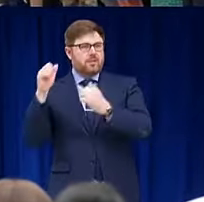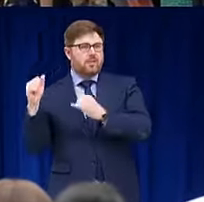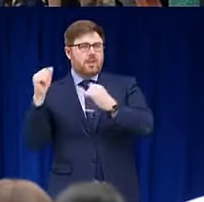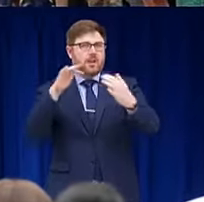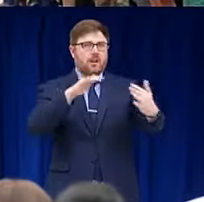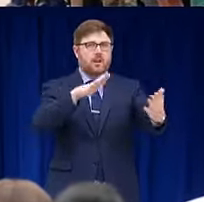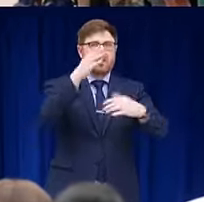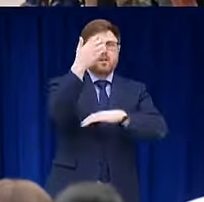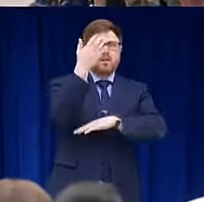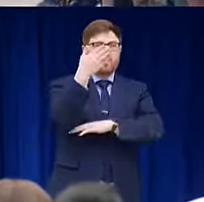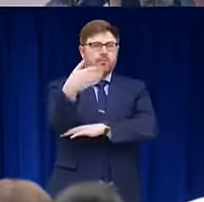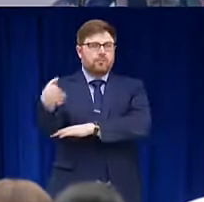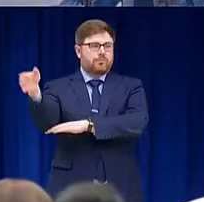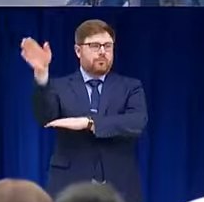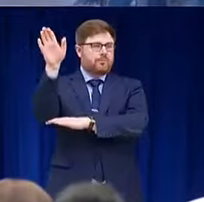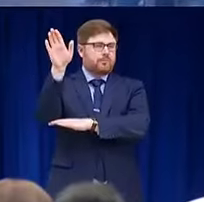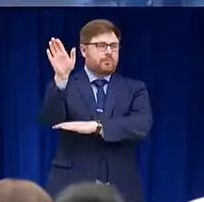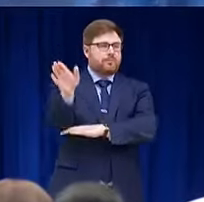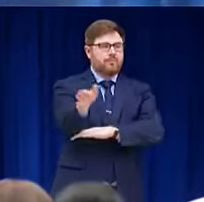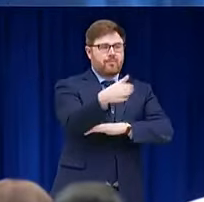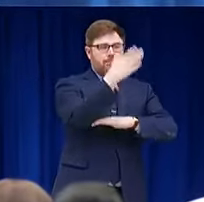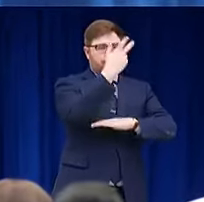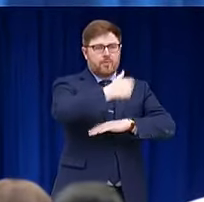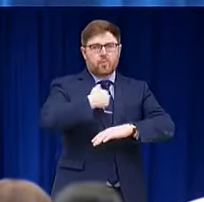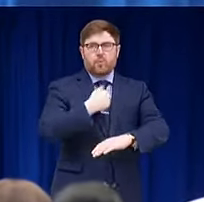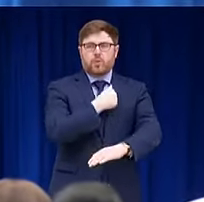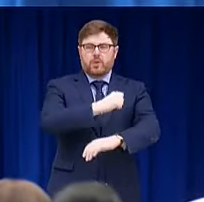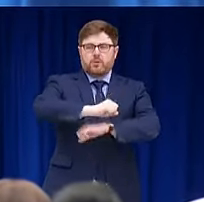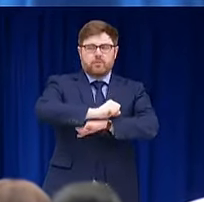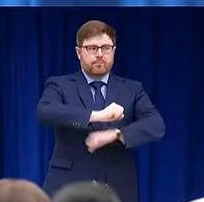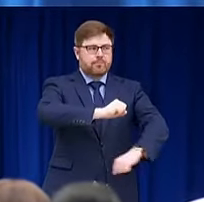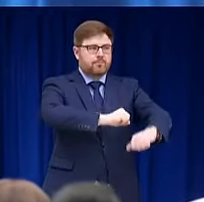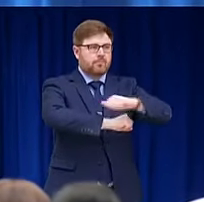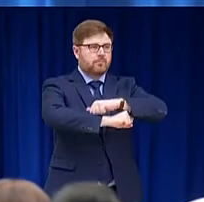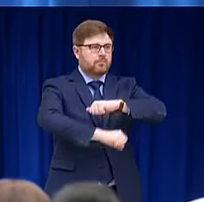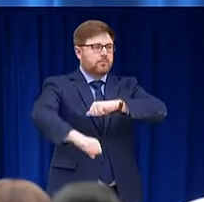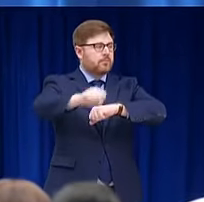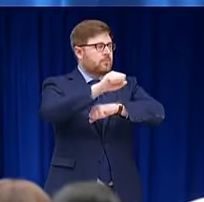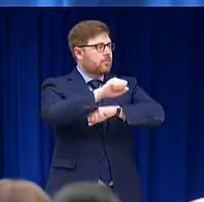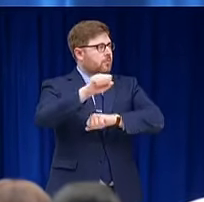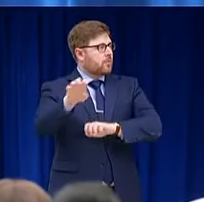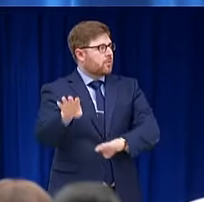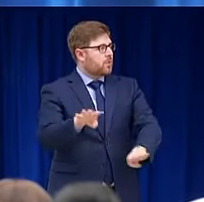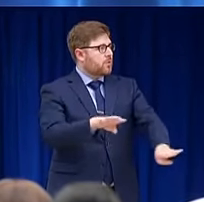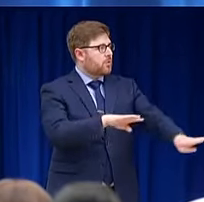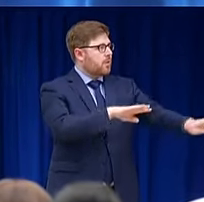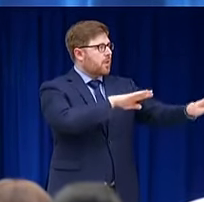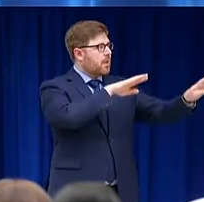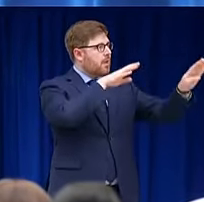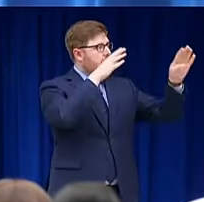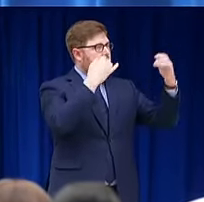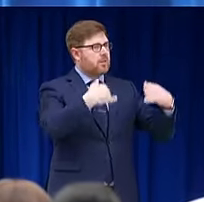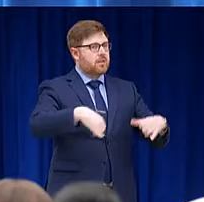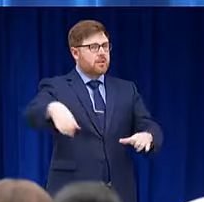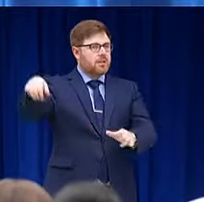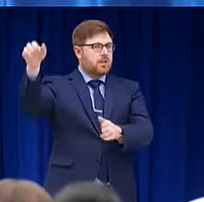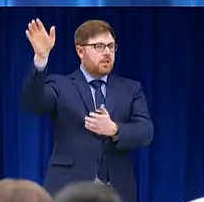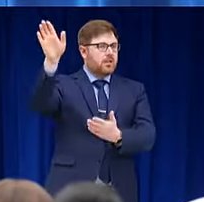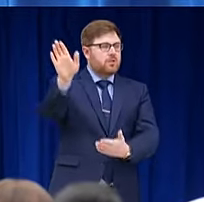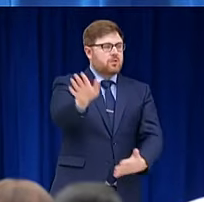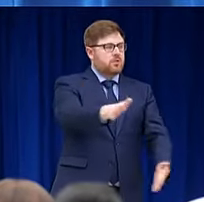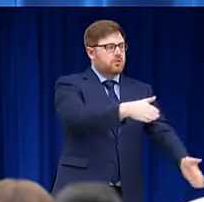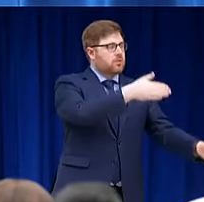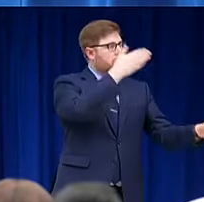perilous fight, o'er the ramparts we watched were so